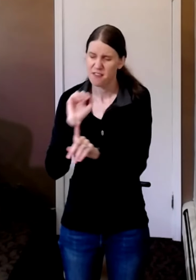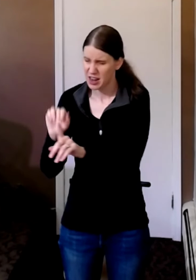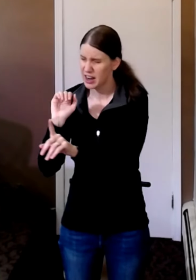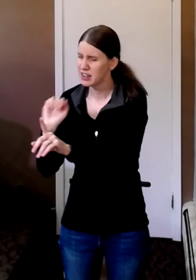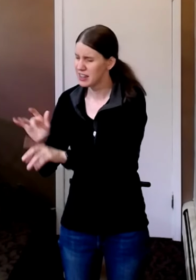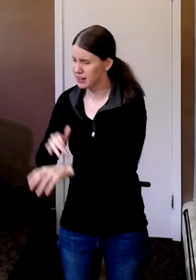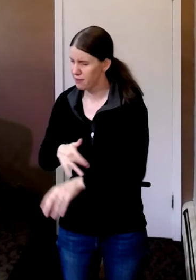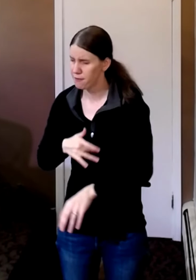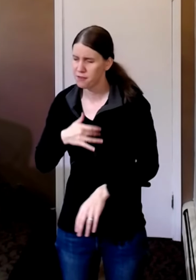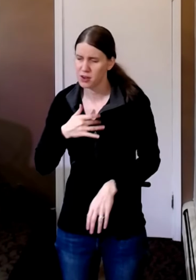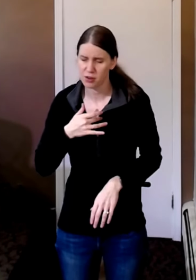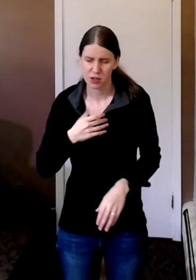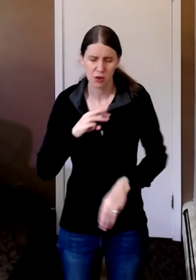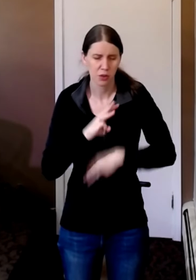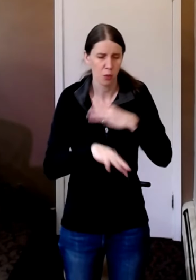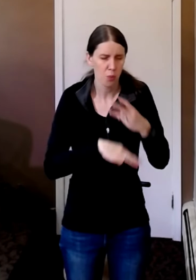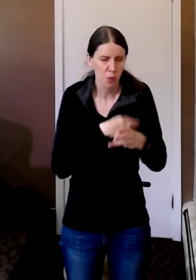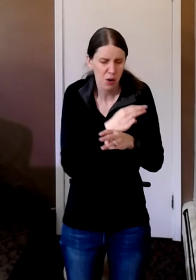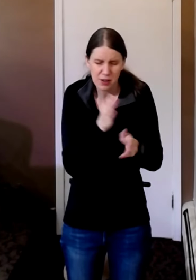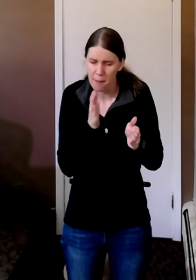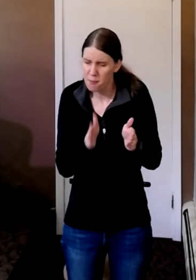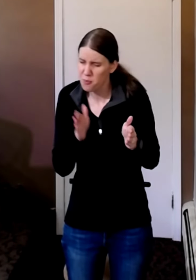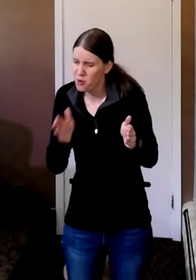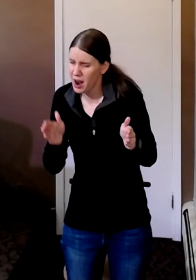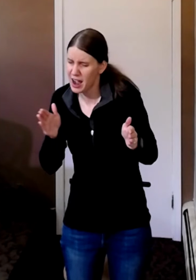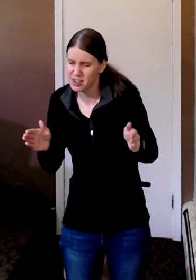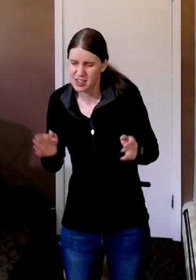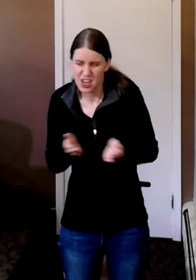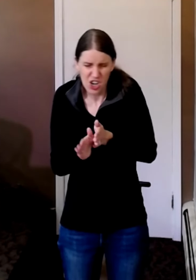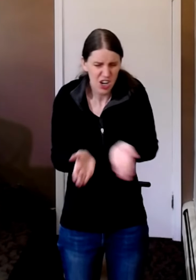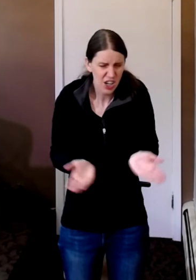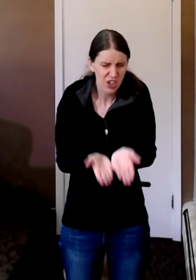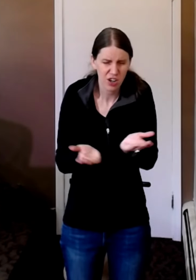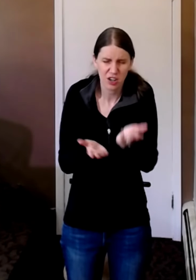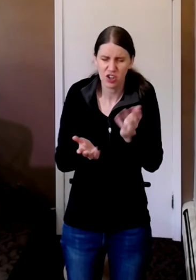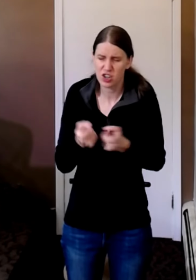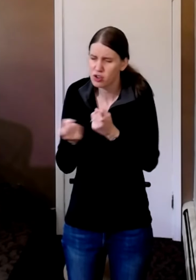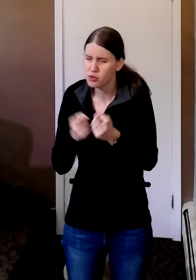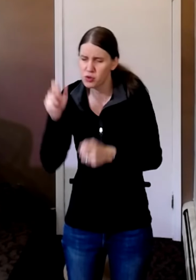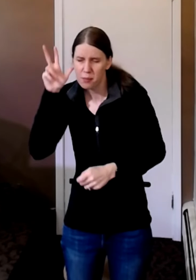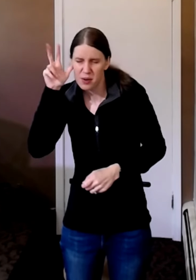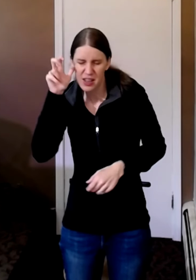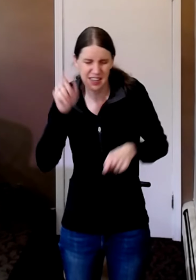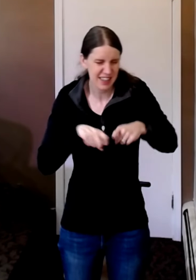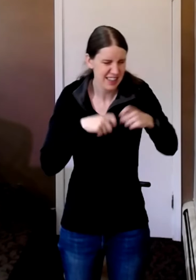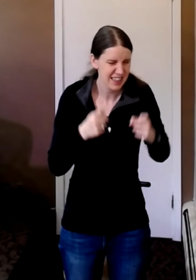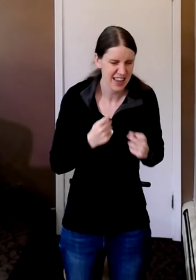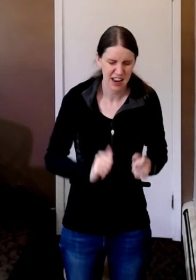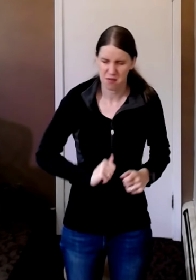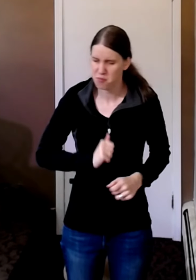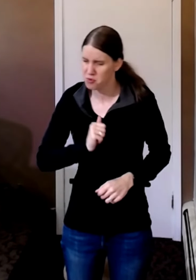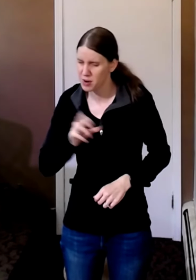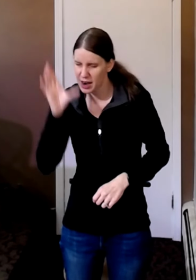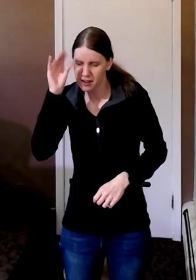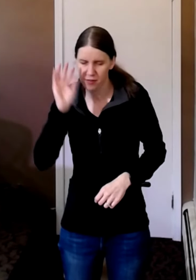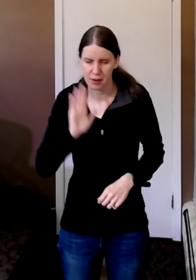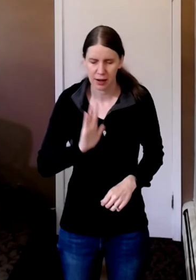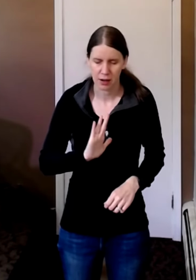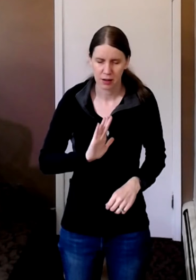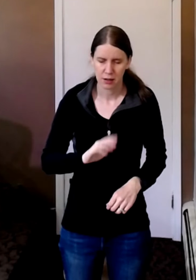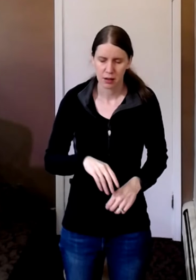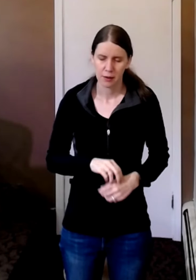by the world system, this system driven by the devil and the greed and the sin of man.